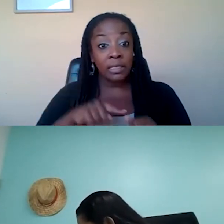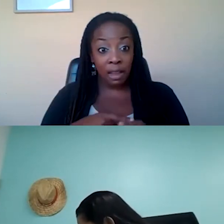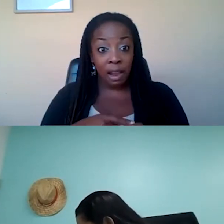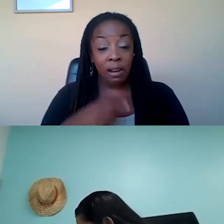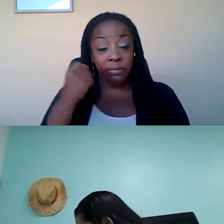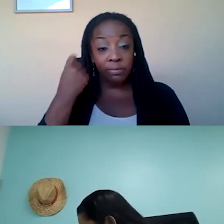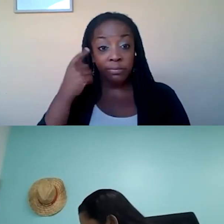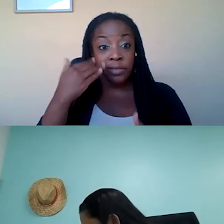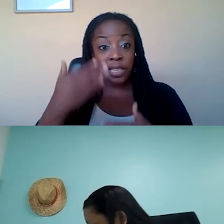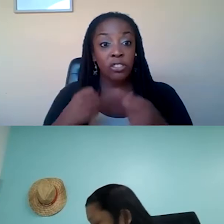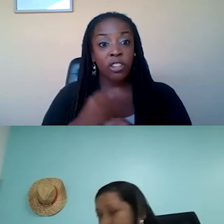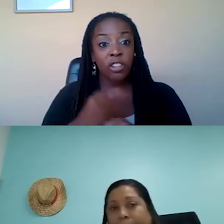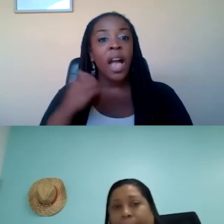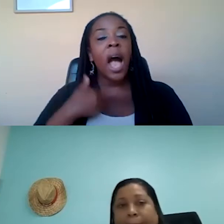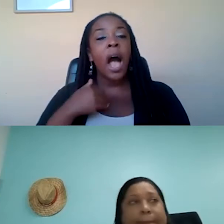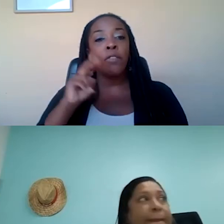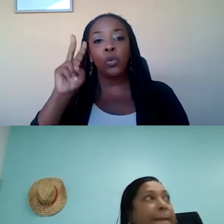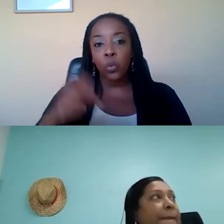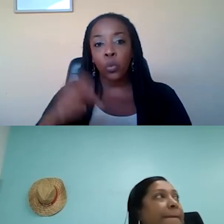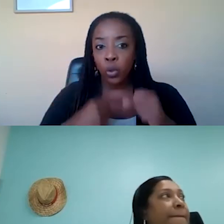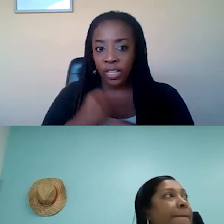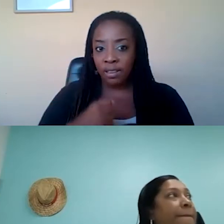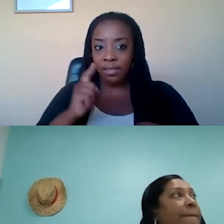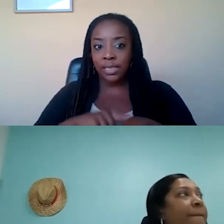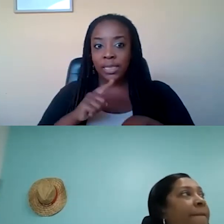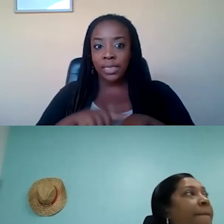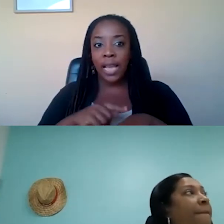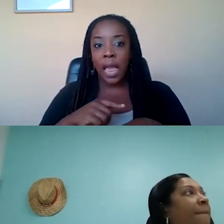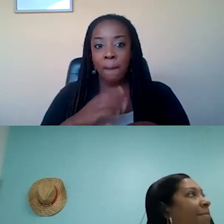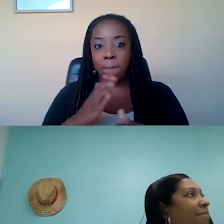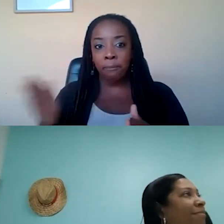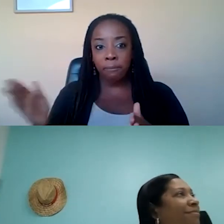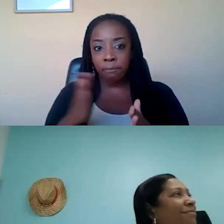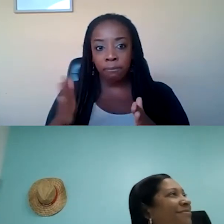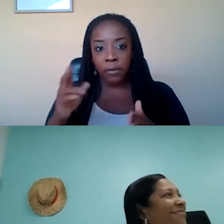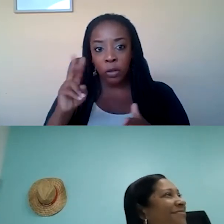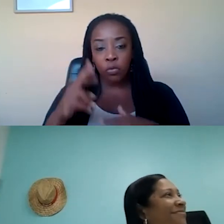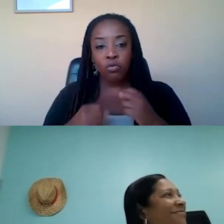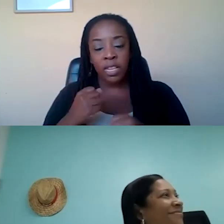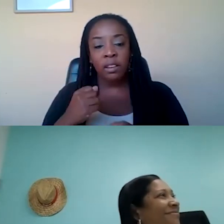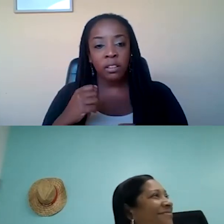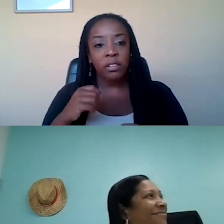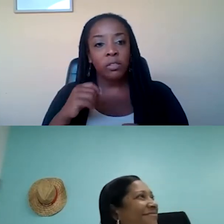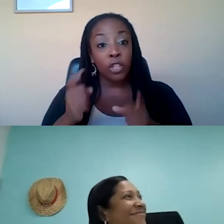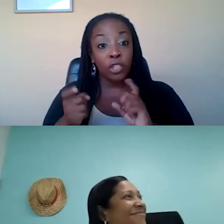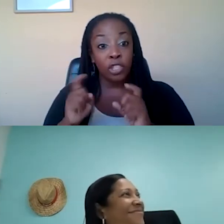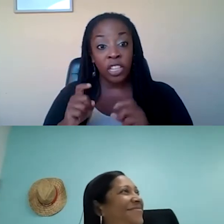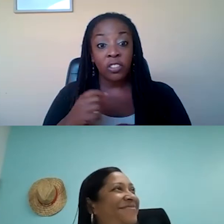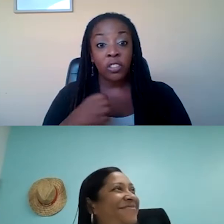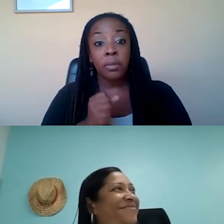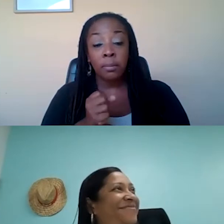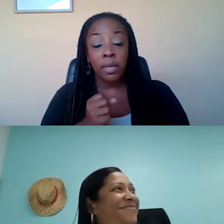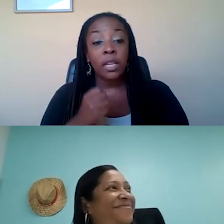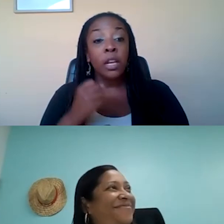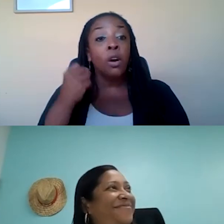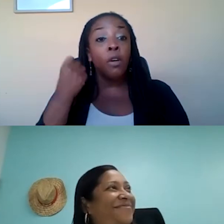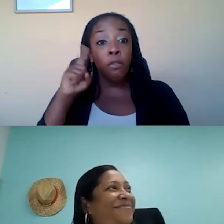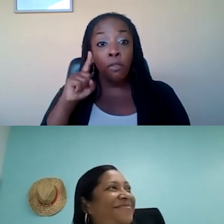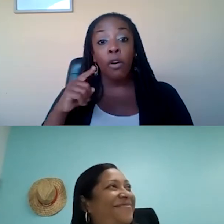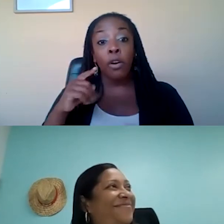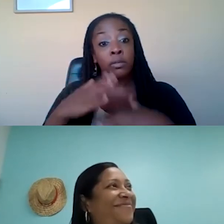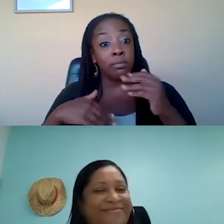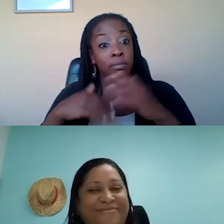will allow the alterations and changes to be made. But for new buildings, those need to be considered and to